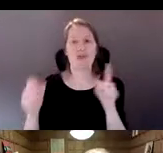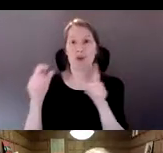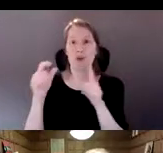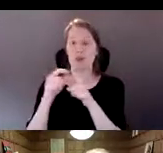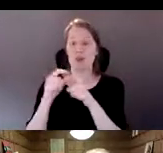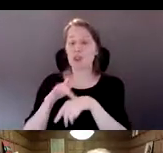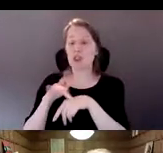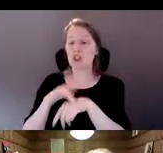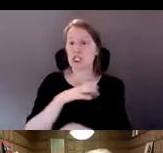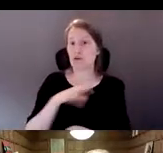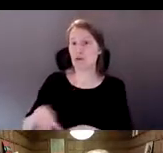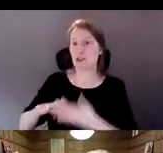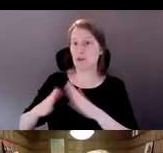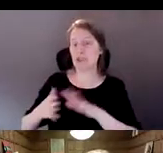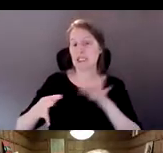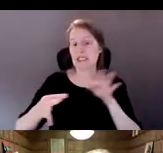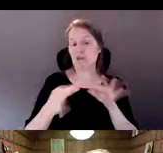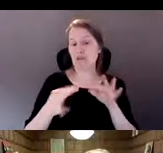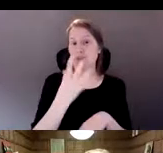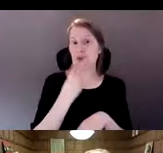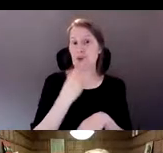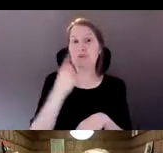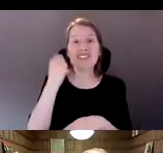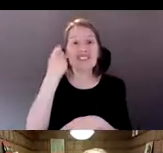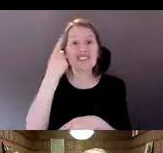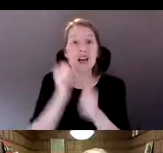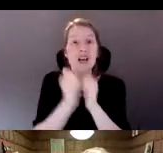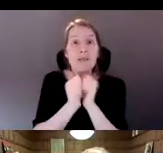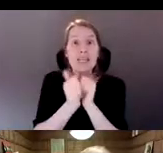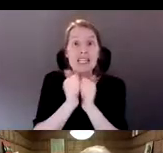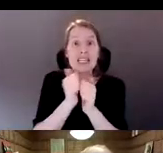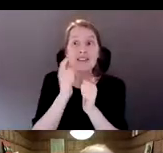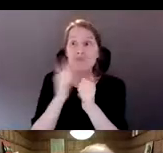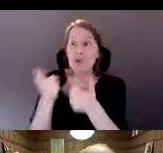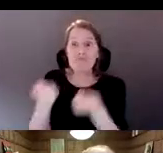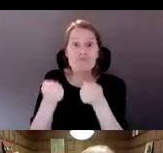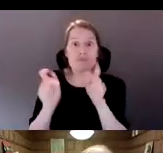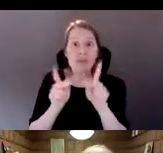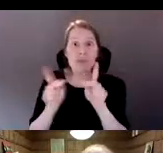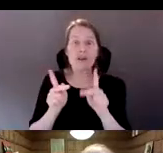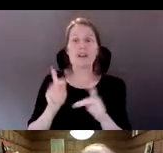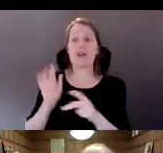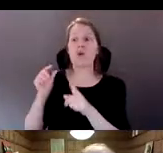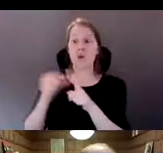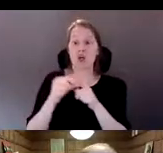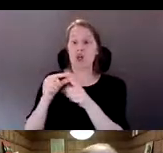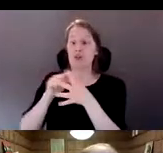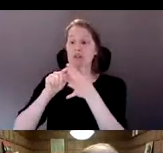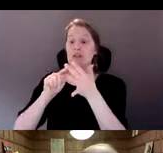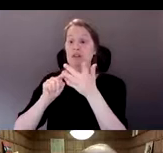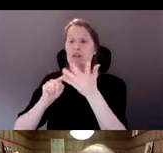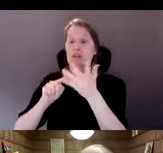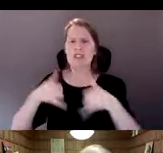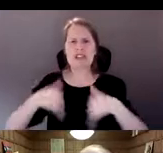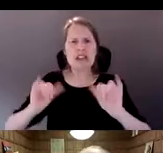to describe the Jews they were in competition with has a long future. If I could have the next